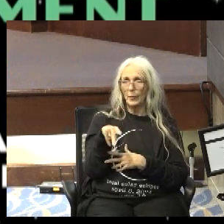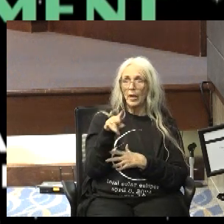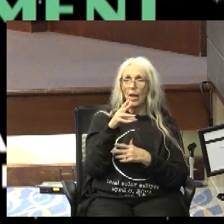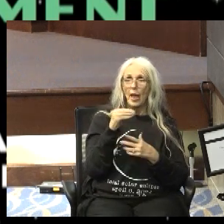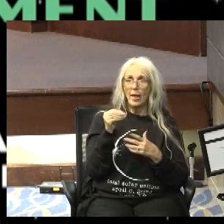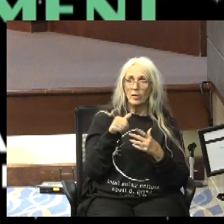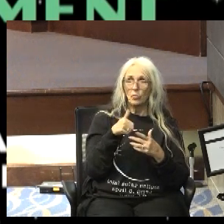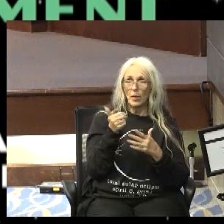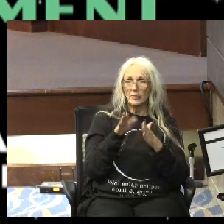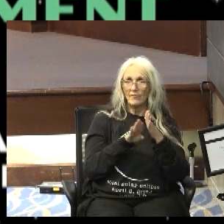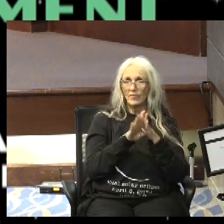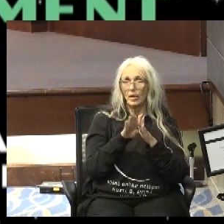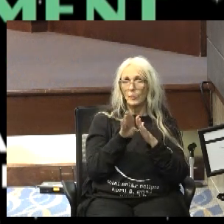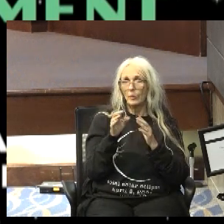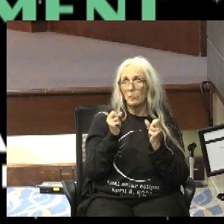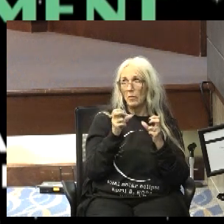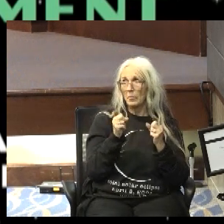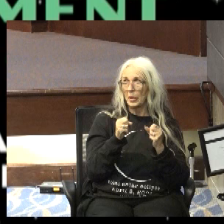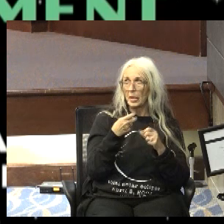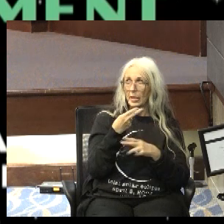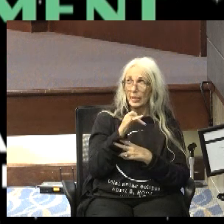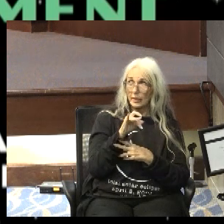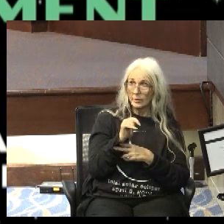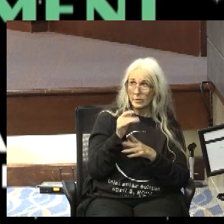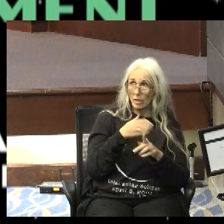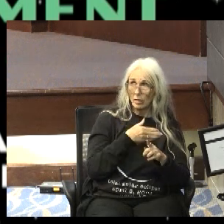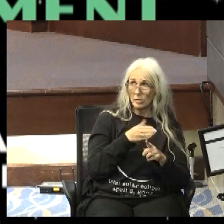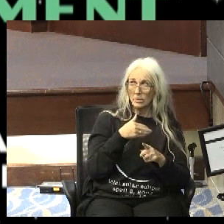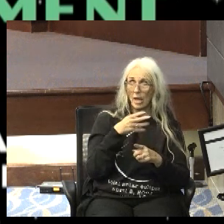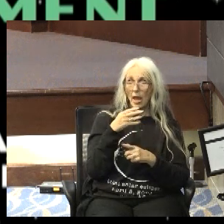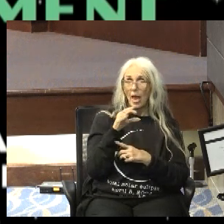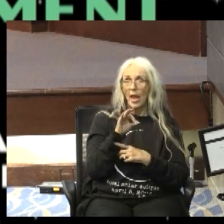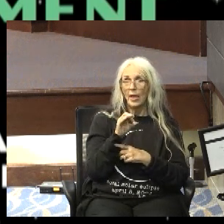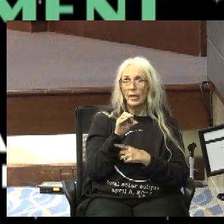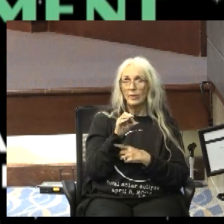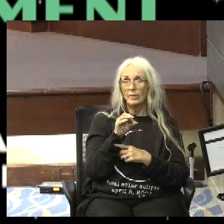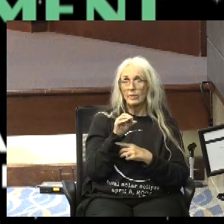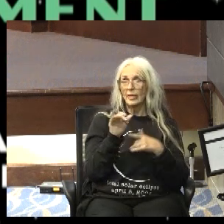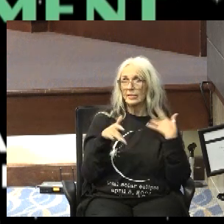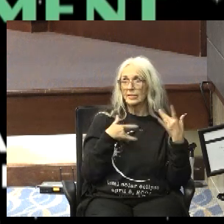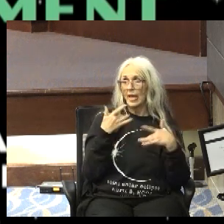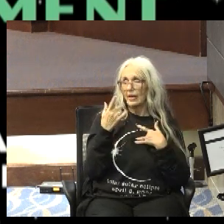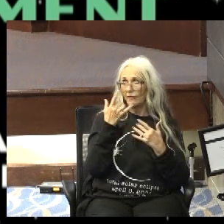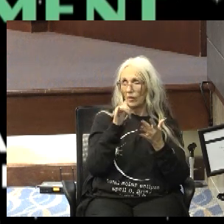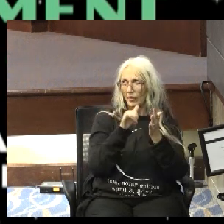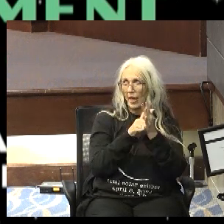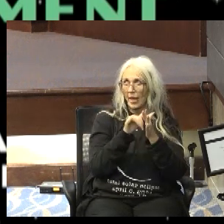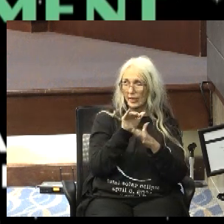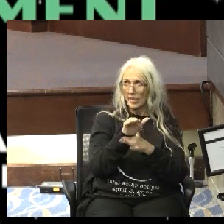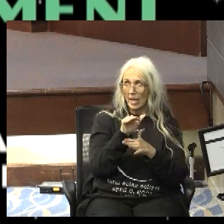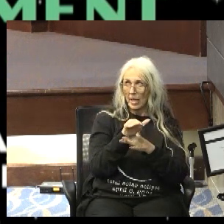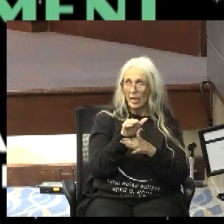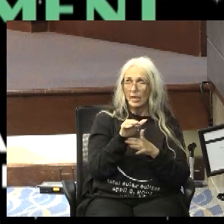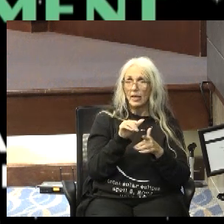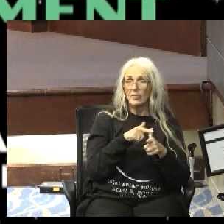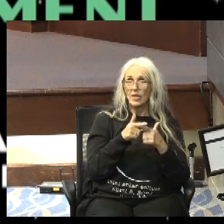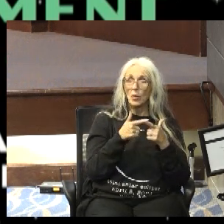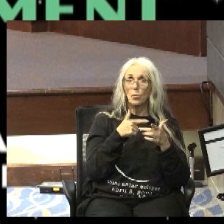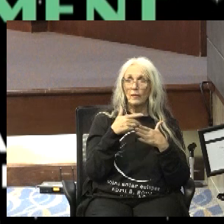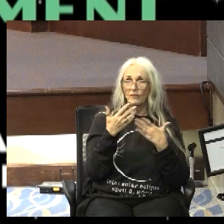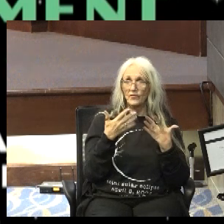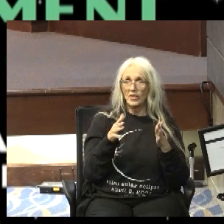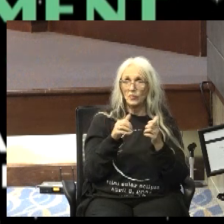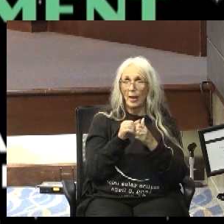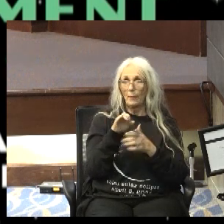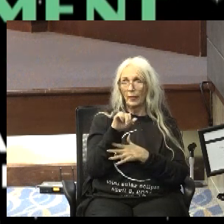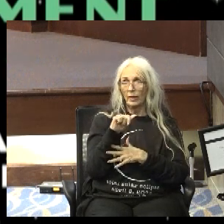Arrested Development with multiple hit songs from the 90s, Grammy winners. So excited to have that night. And then finally, we'll be closing it out on